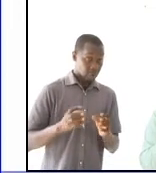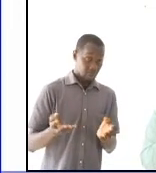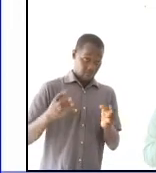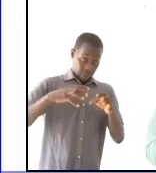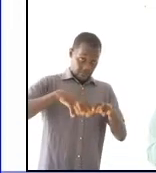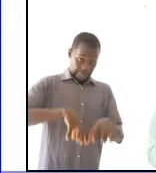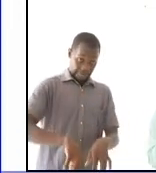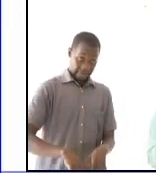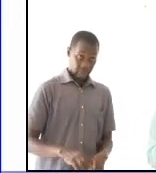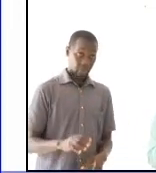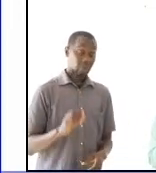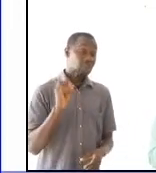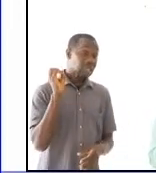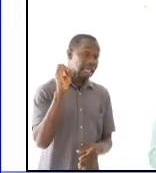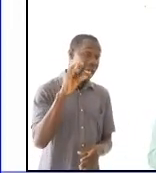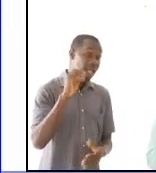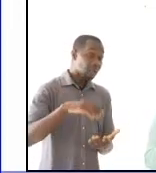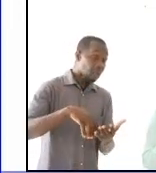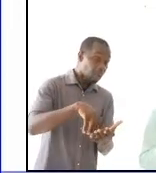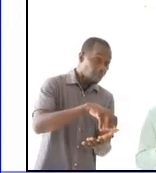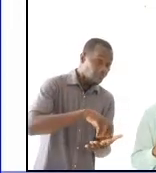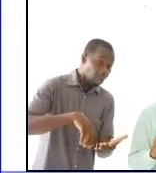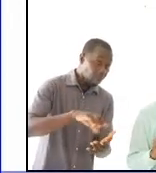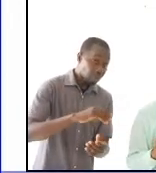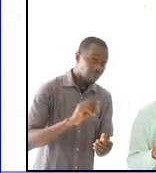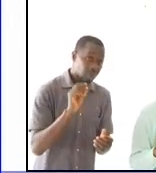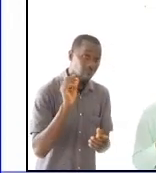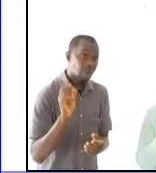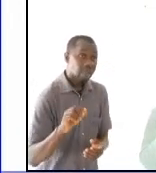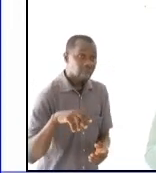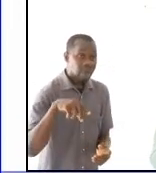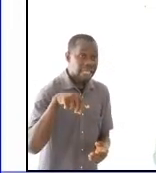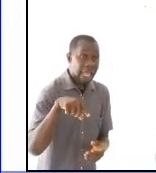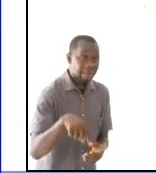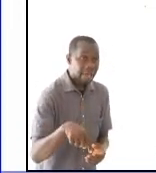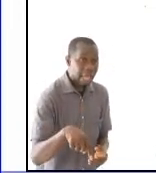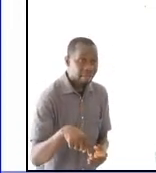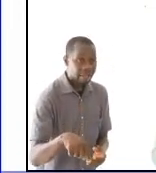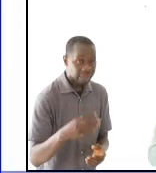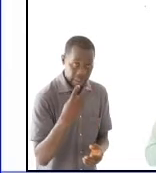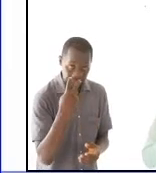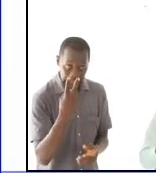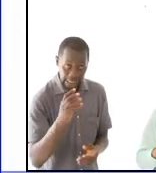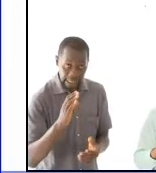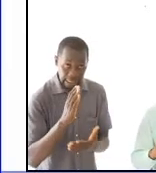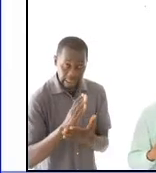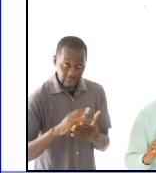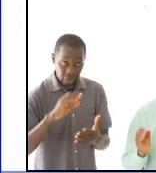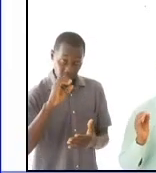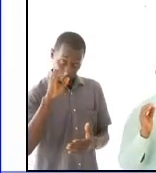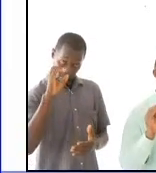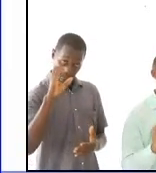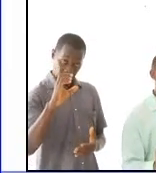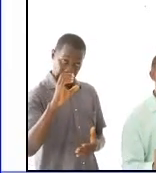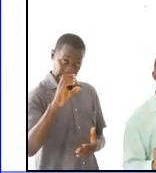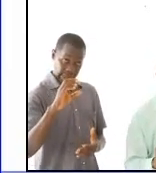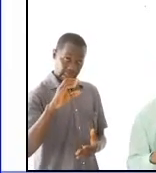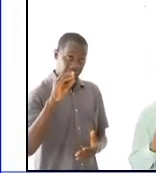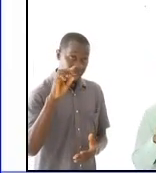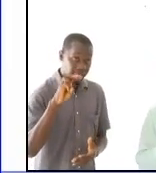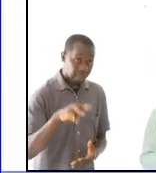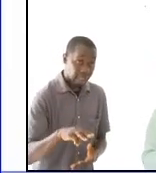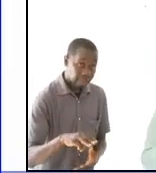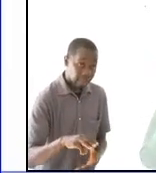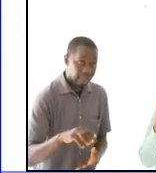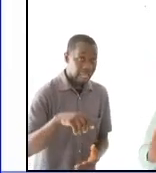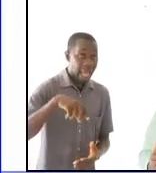empty into the yellow portion you've seen. It's called the pelvis. So those are the 3 areas of the kidney: the cortex, the medulla,